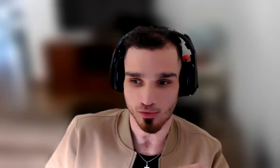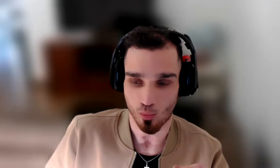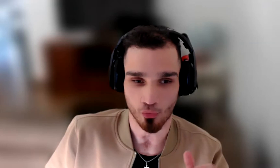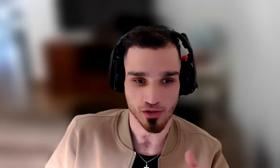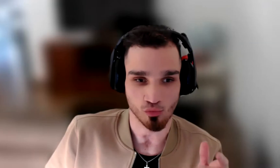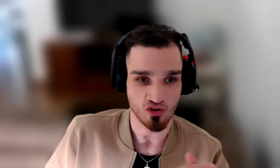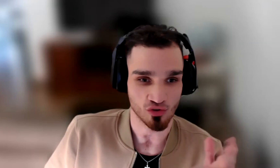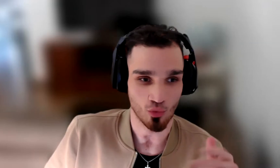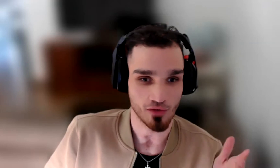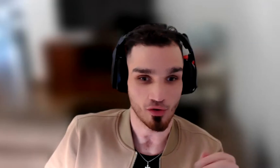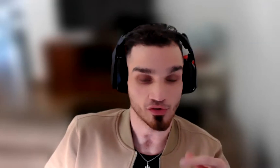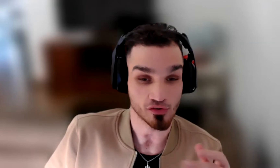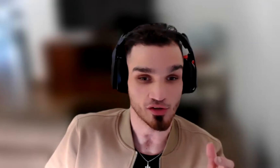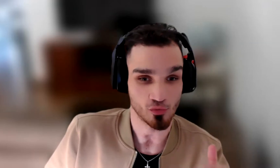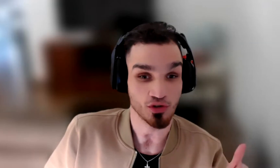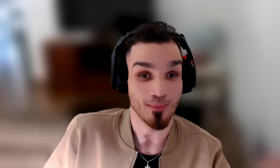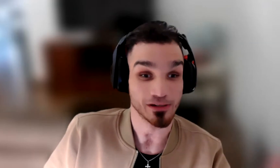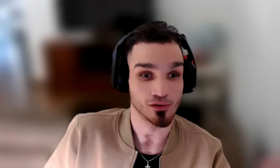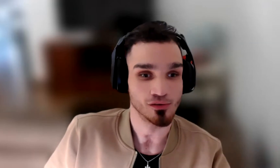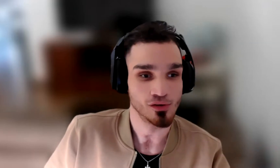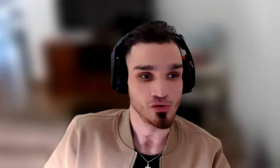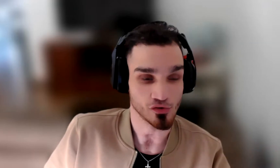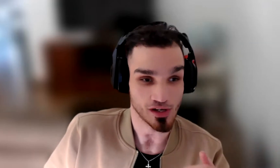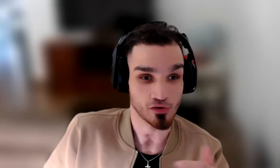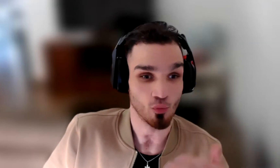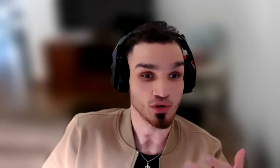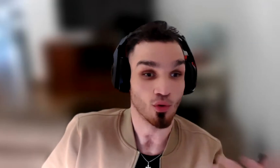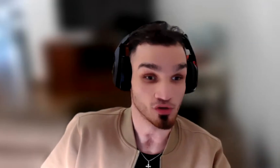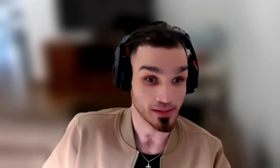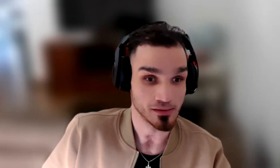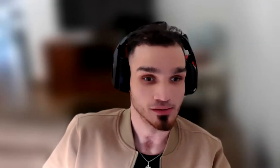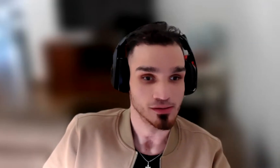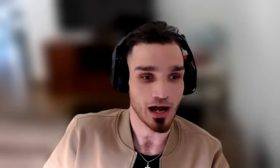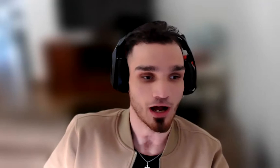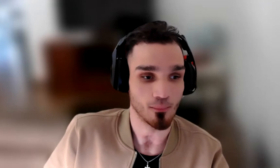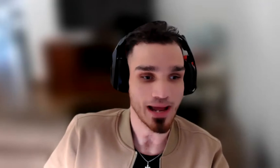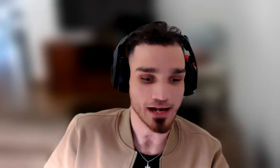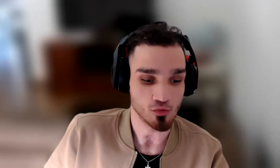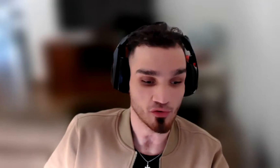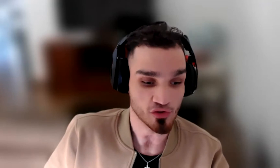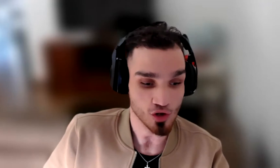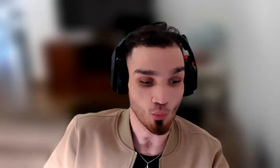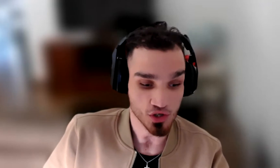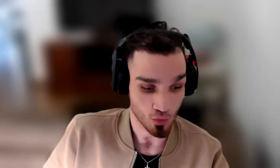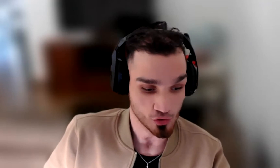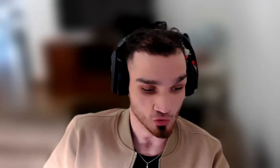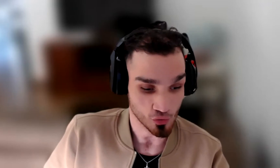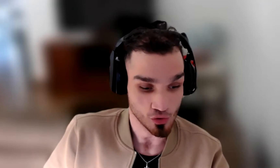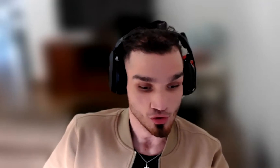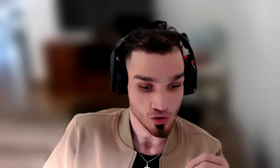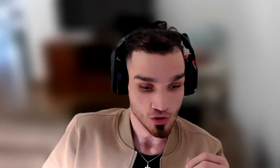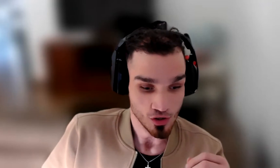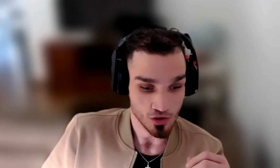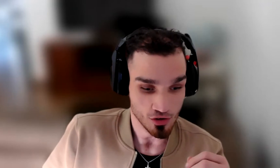to be wealthy and rich and whatever. Success is what you make it. Success is what you want it to be. And once you know what you want to do,